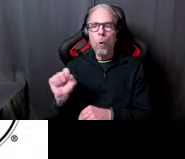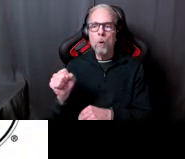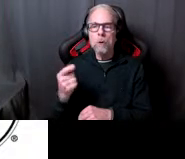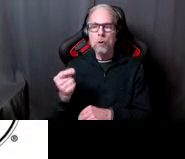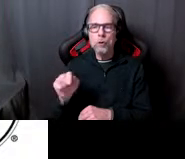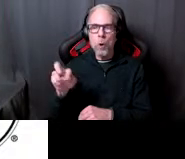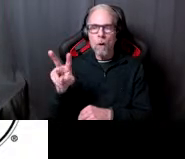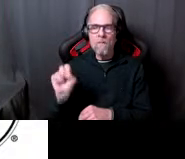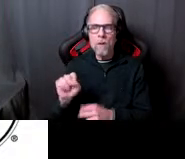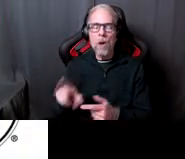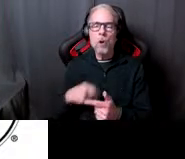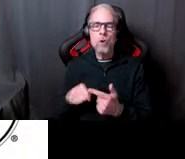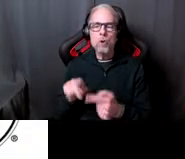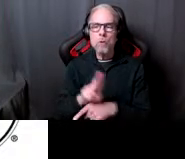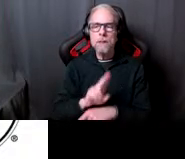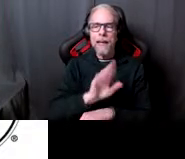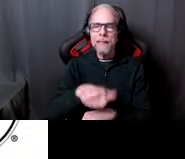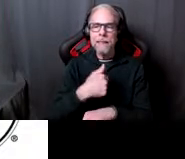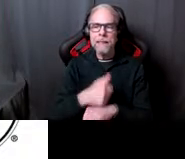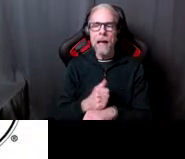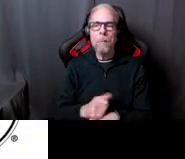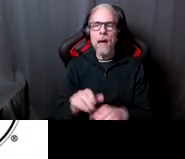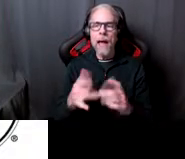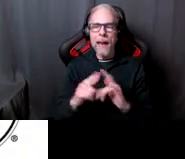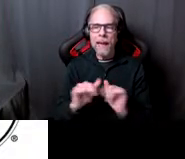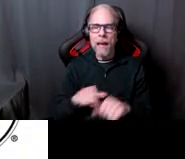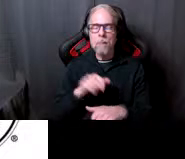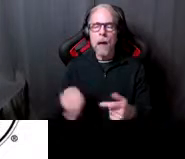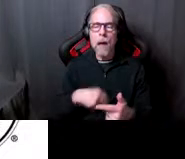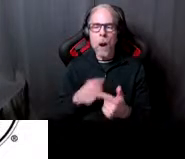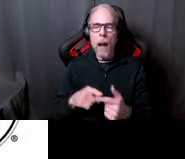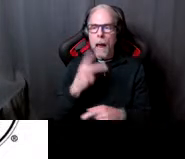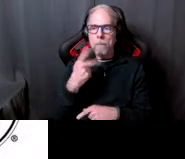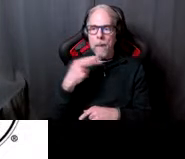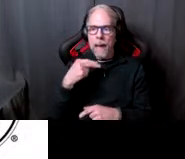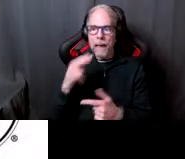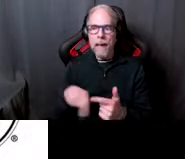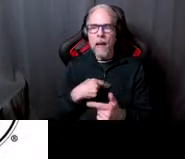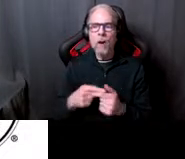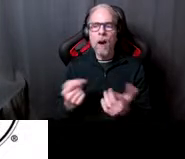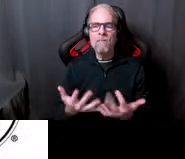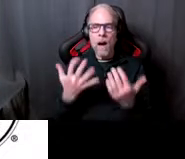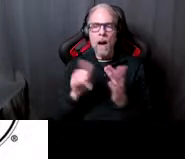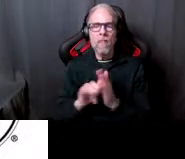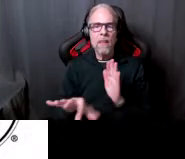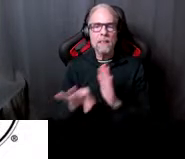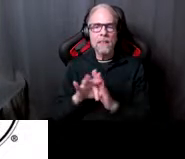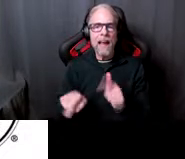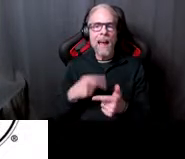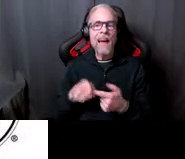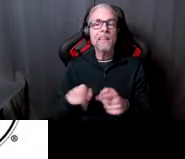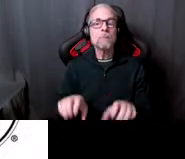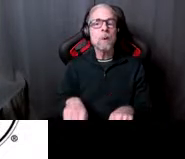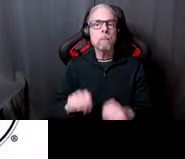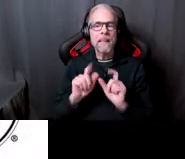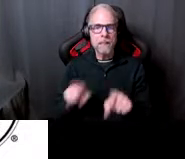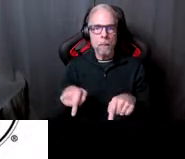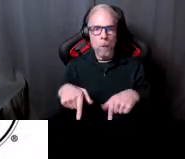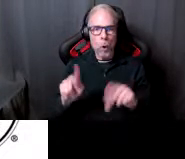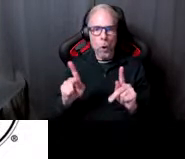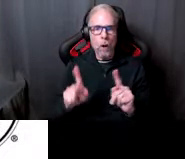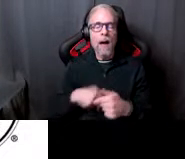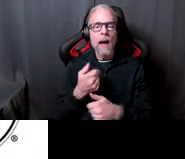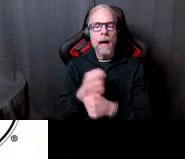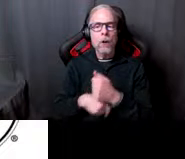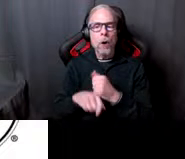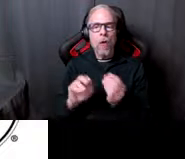used as established campsite, picnic areas, or beach areas where fires are designated as permissible. Under 3, we